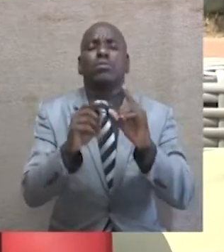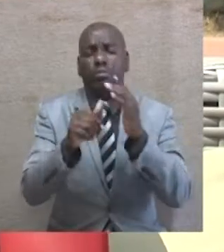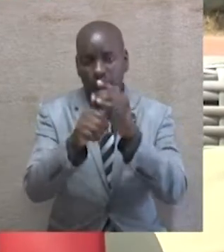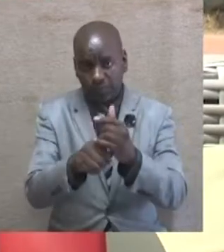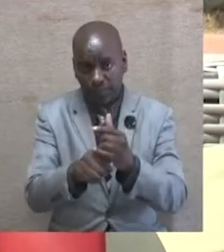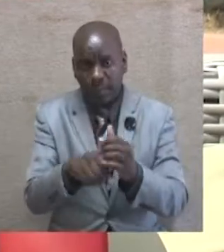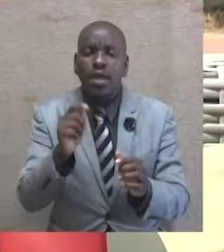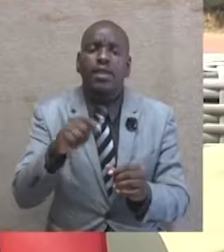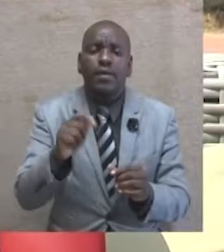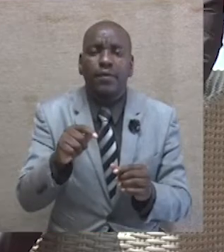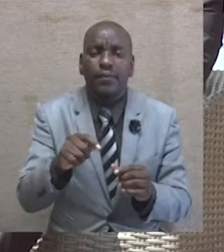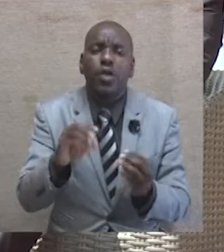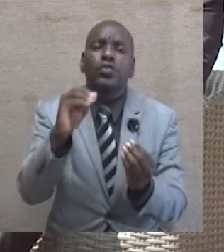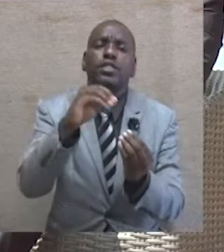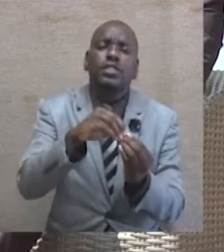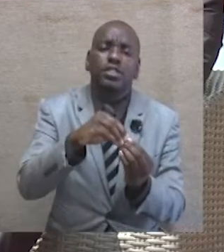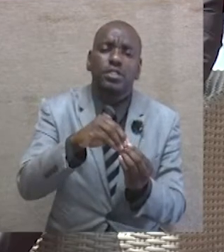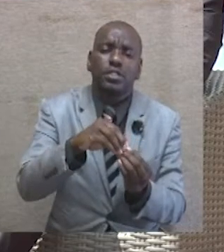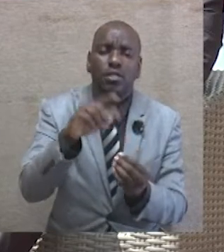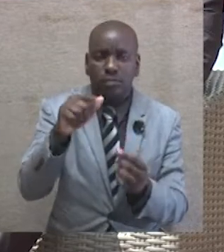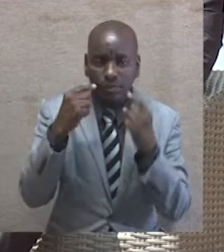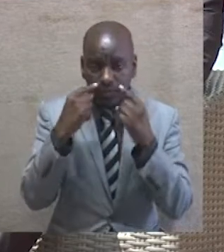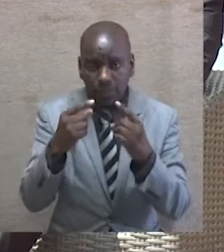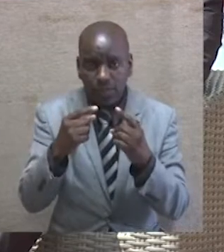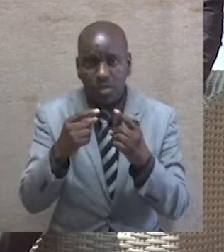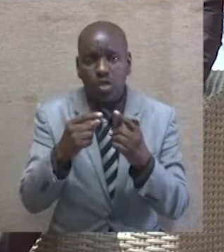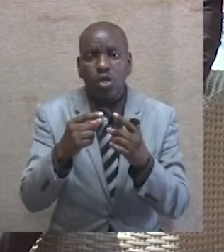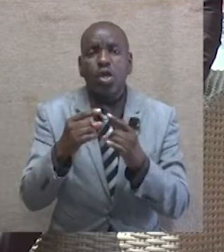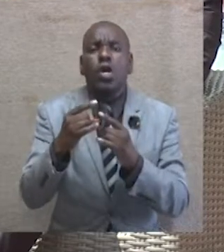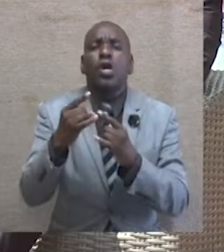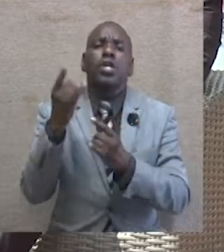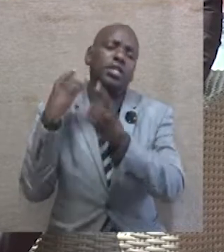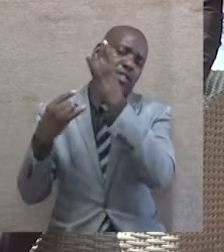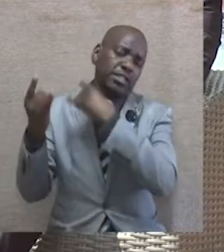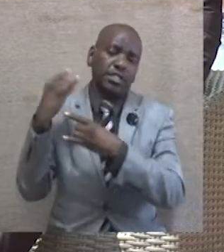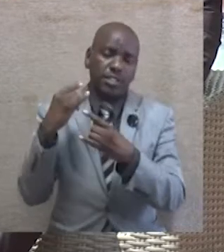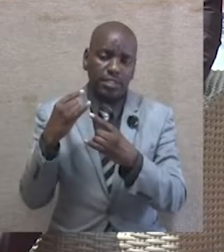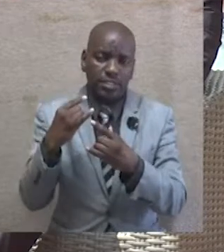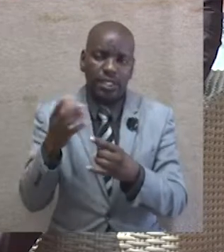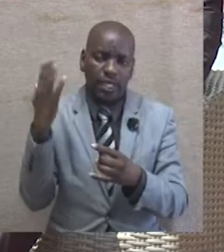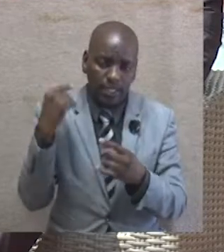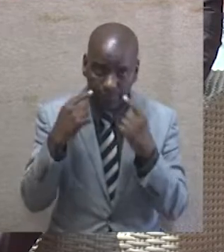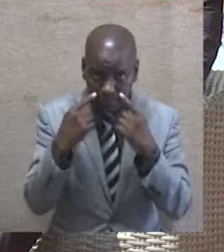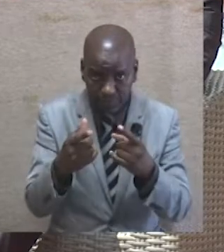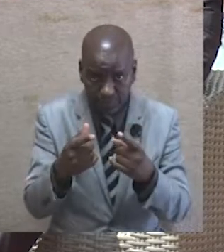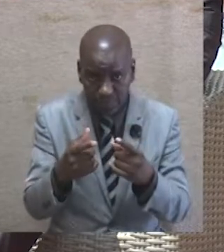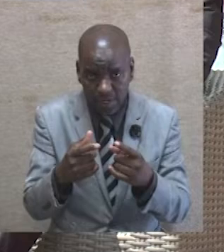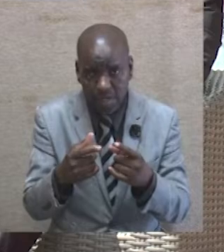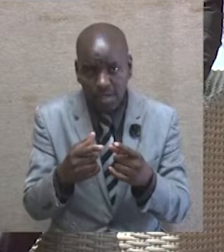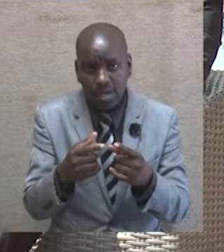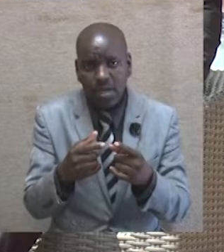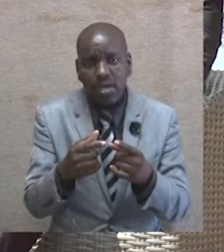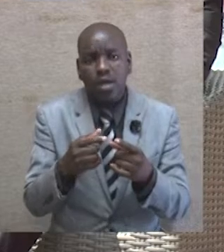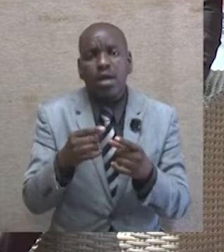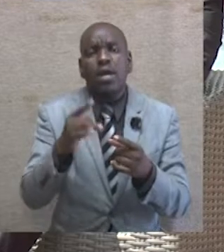technical expertise, you know, to do Maybe in addition to that, we have history in terms of our development. We had it